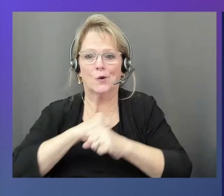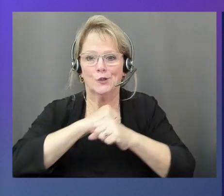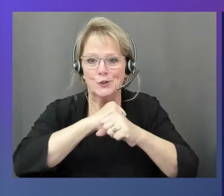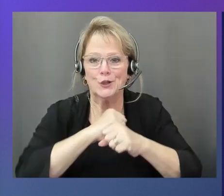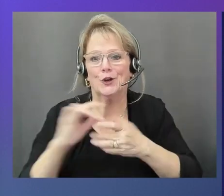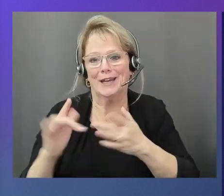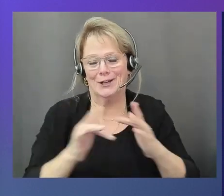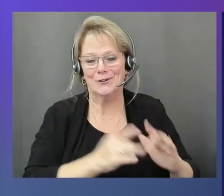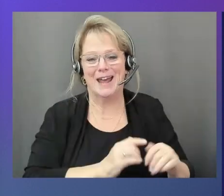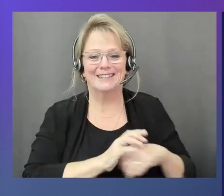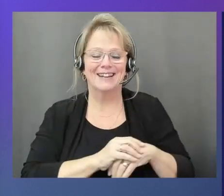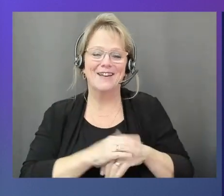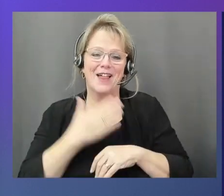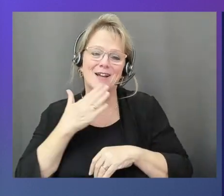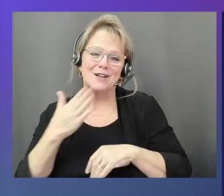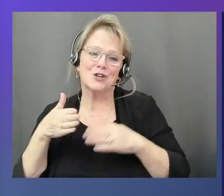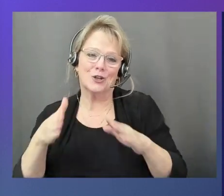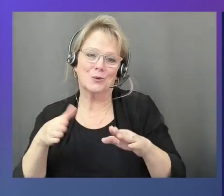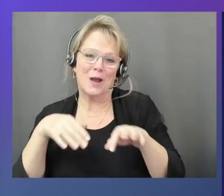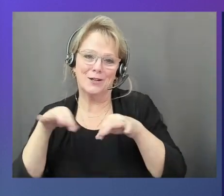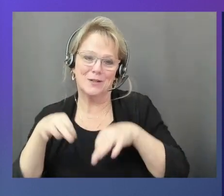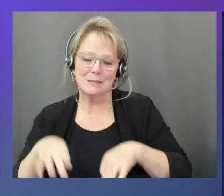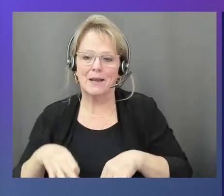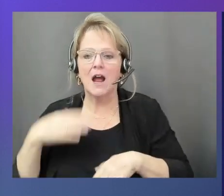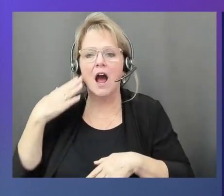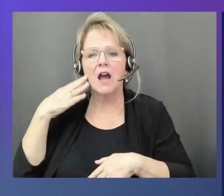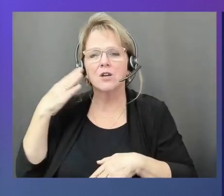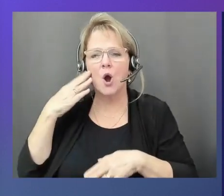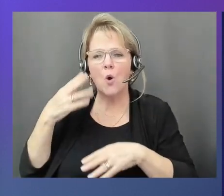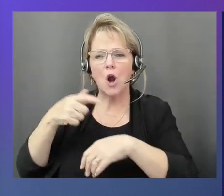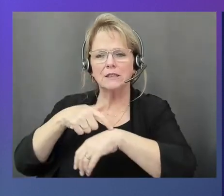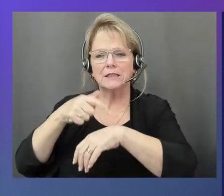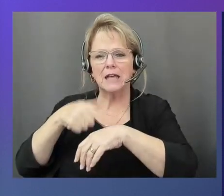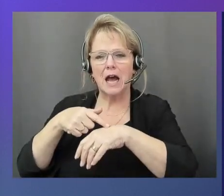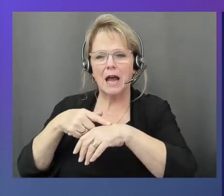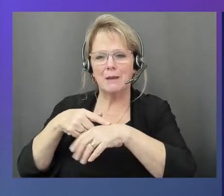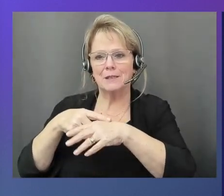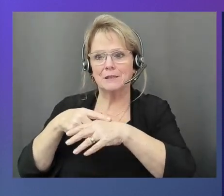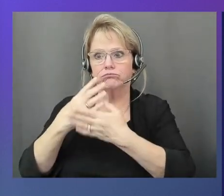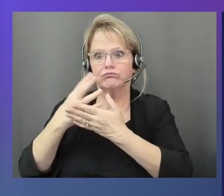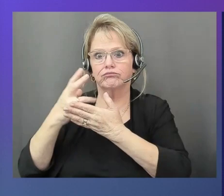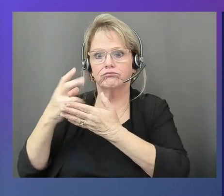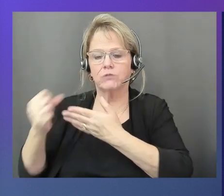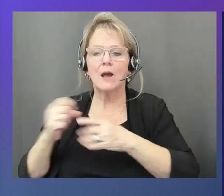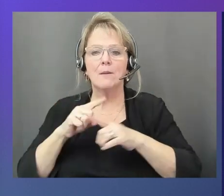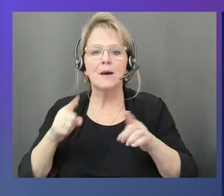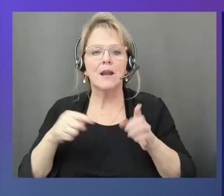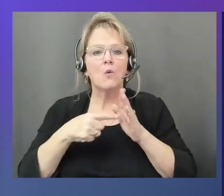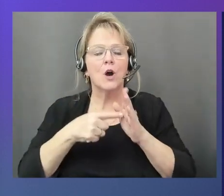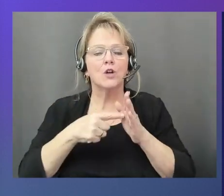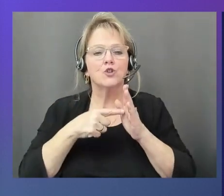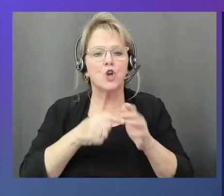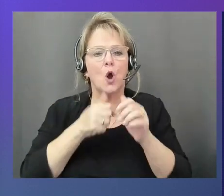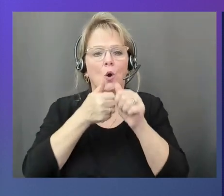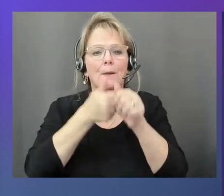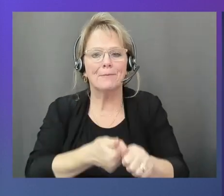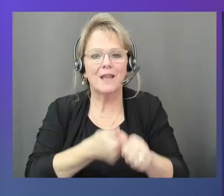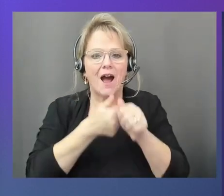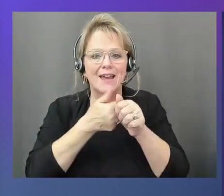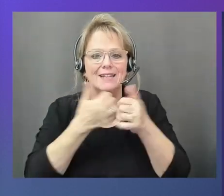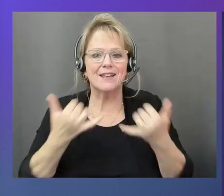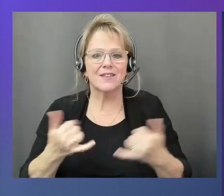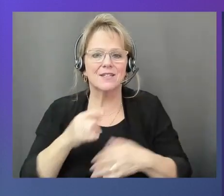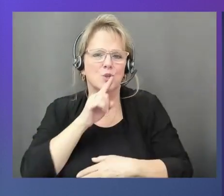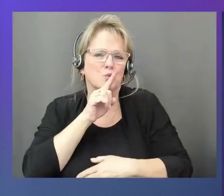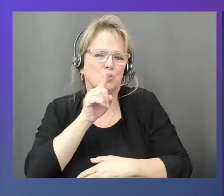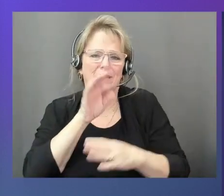to my desktop. I know we're running short on time. I want to show really quickly a little bit of compliance because I know this is super important for so many of our customers. Well, you showed us